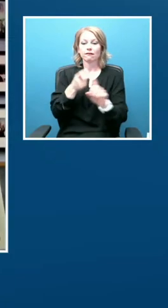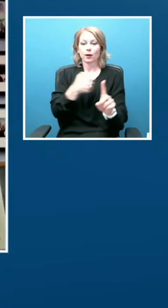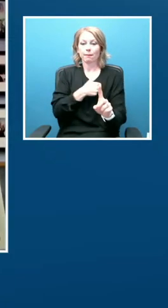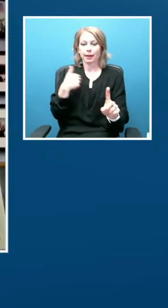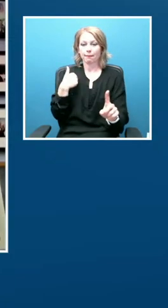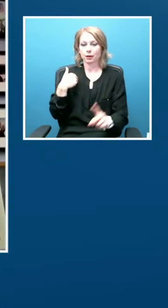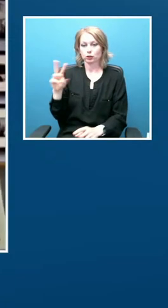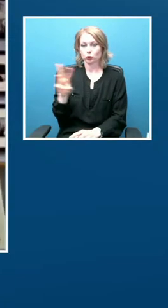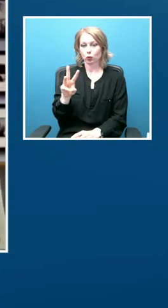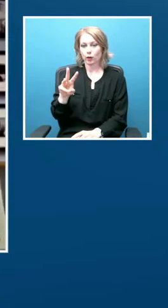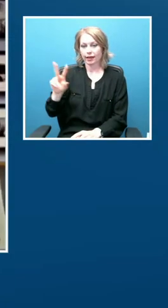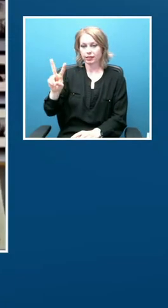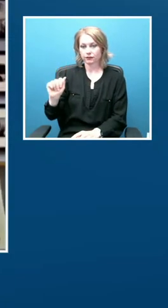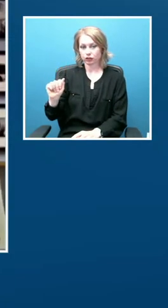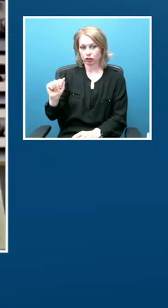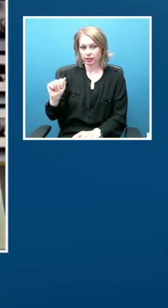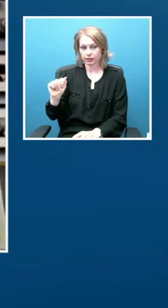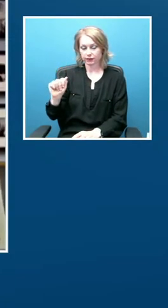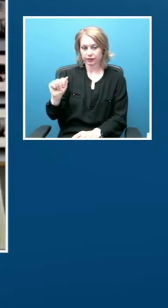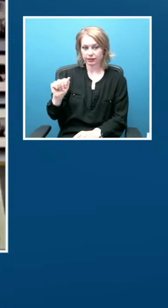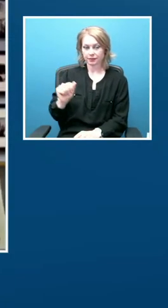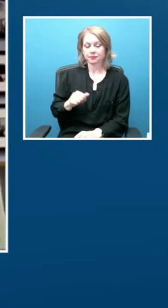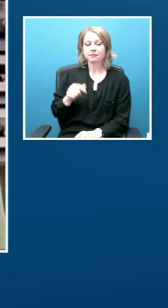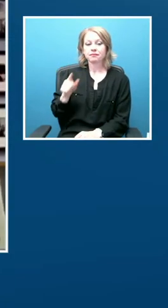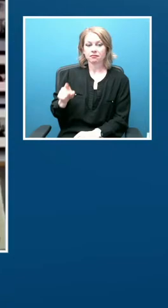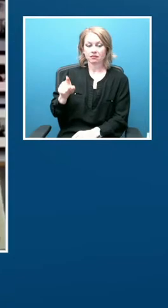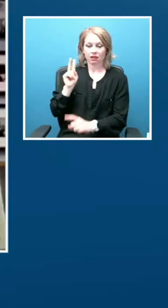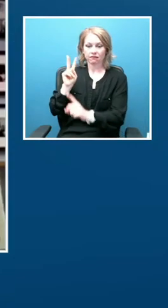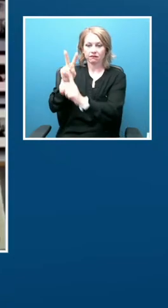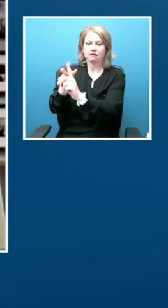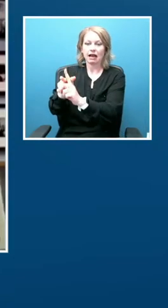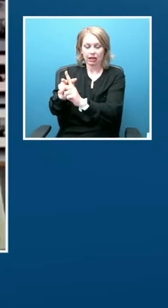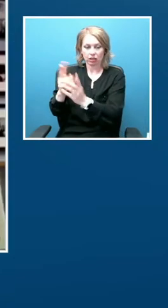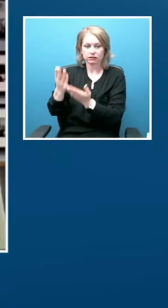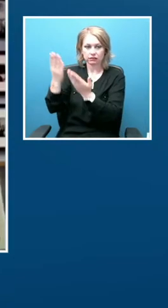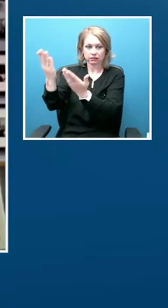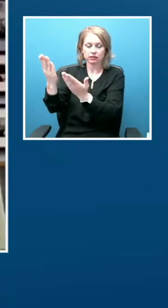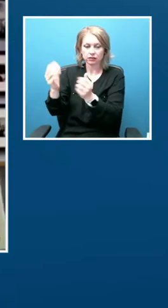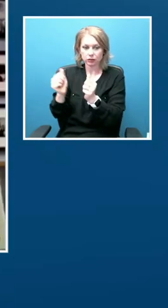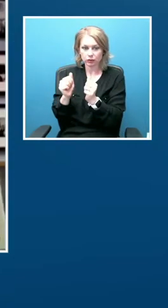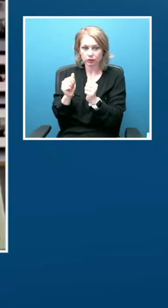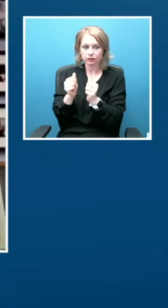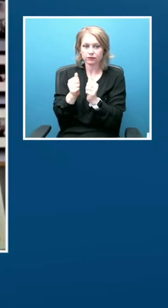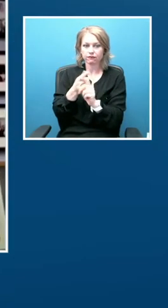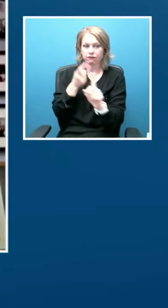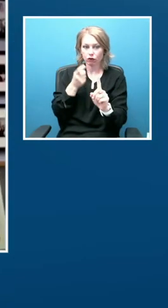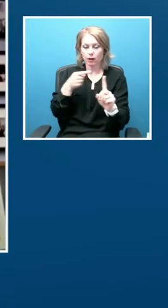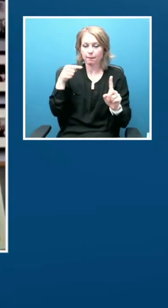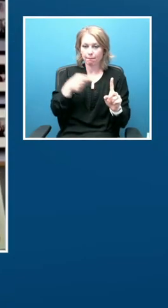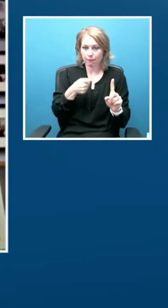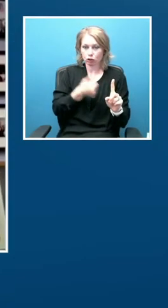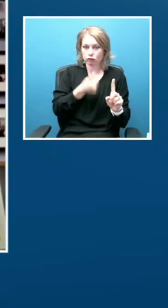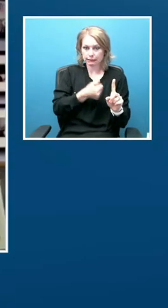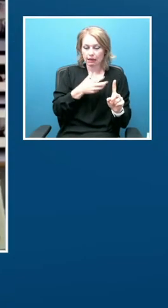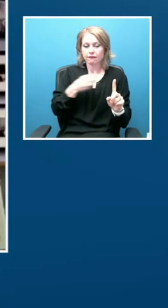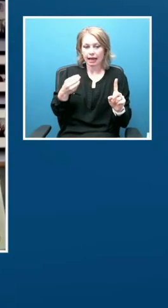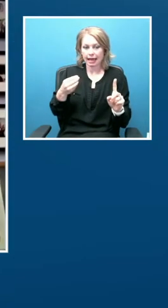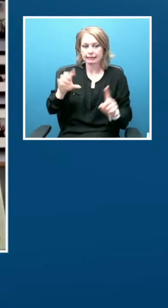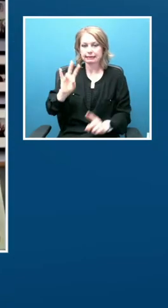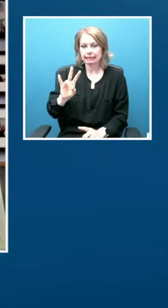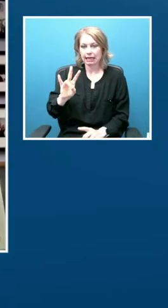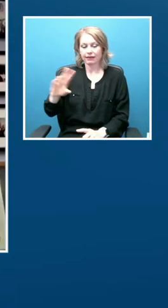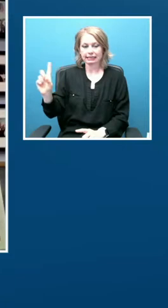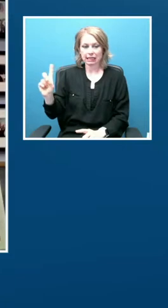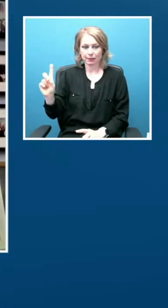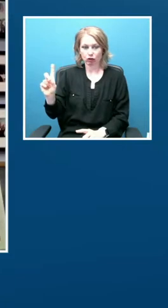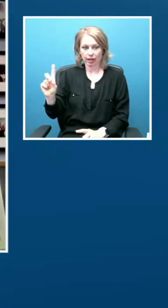was filed by Ms. Victus on behalf of herself and 7 West Virginia Democrats. The challenge alleged that the